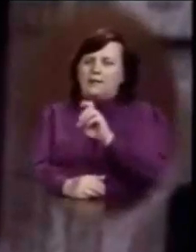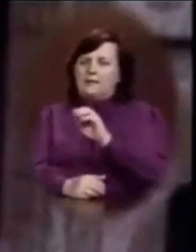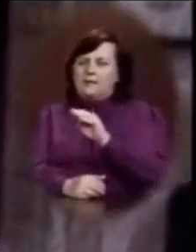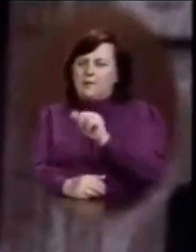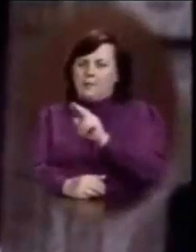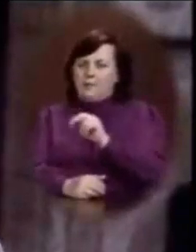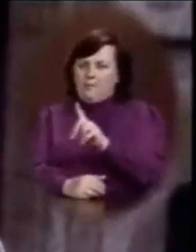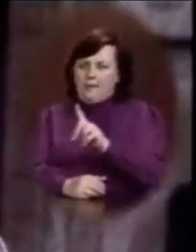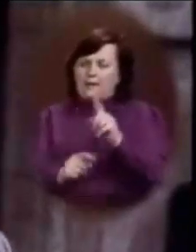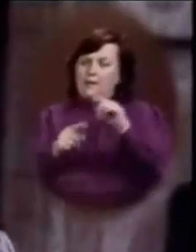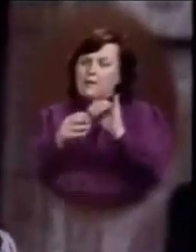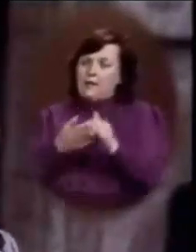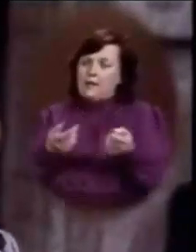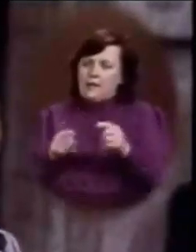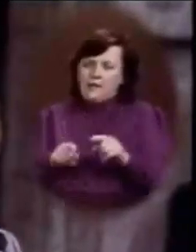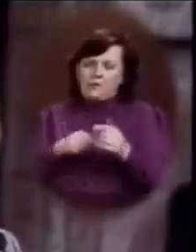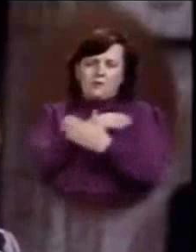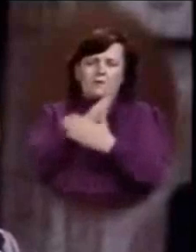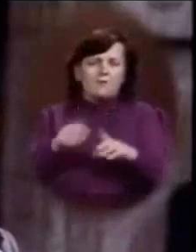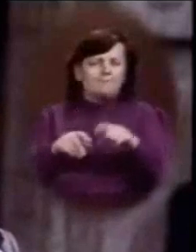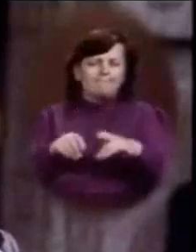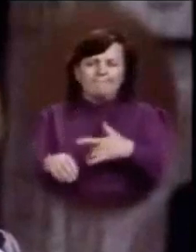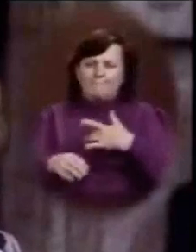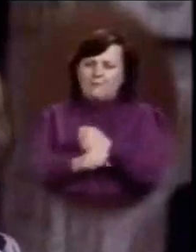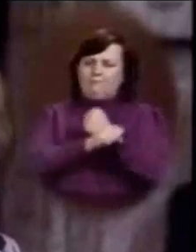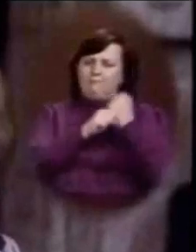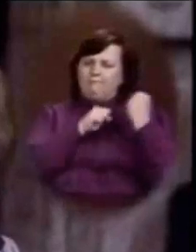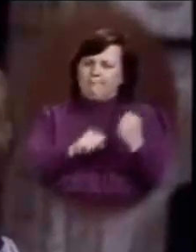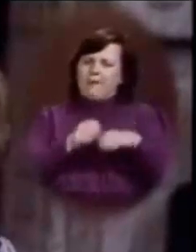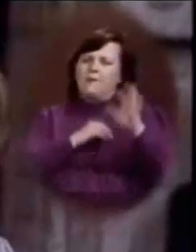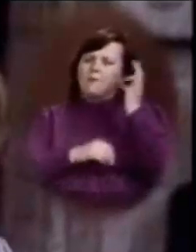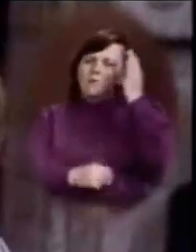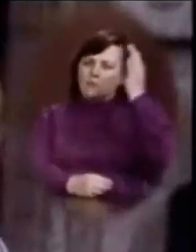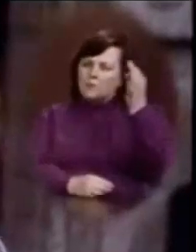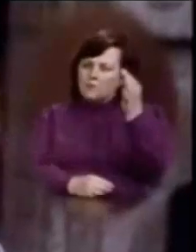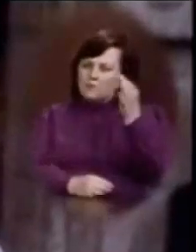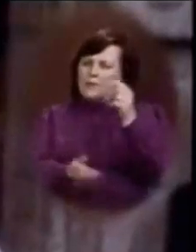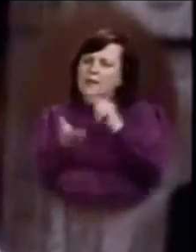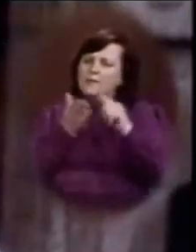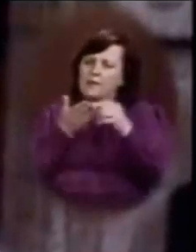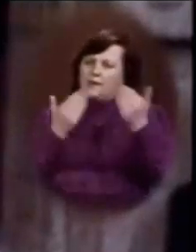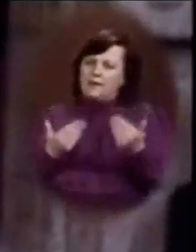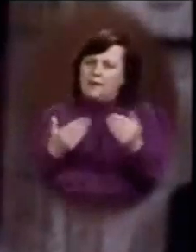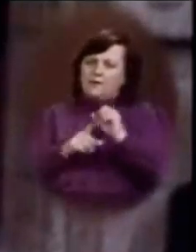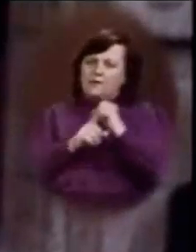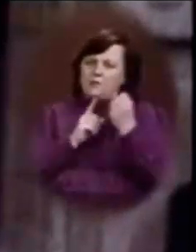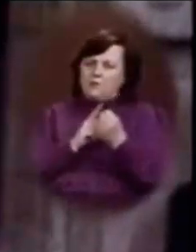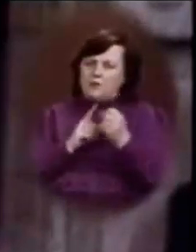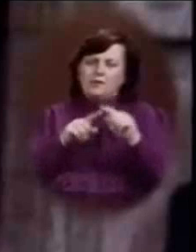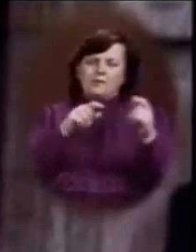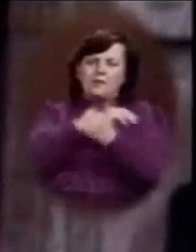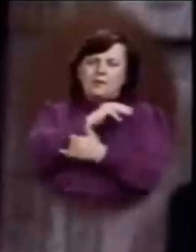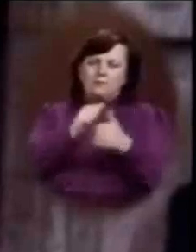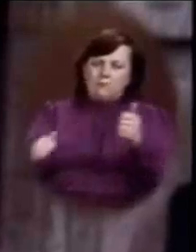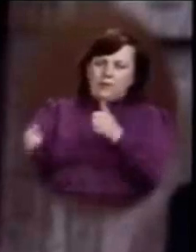that, farmers won't feel secure in their future. But look at the situation now. Countries compete with each